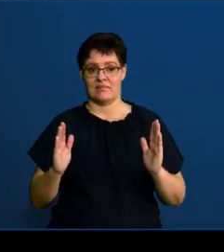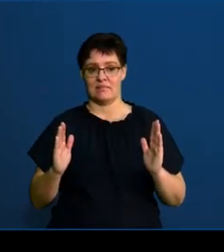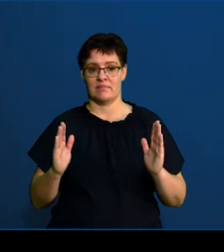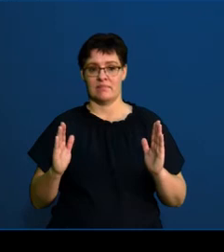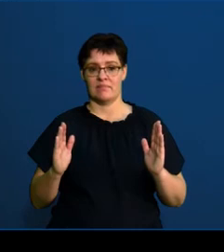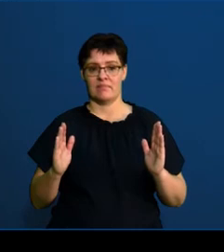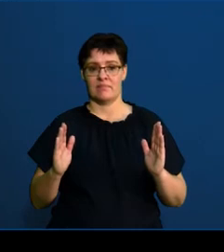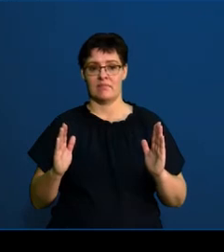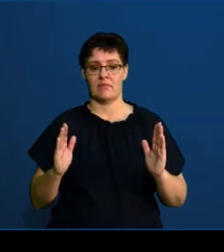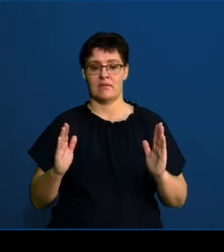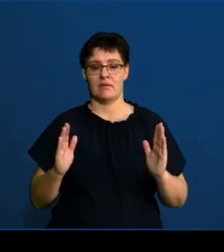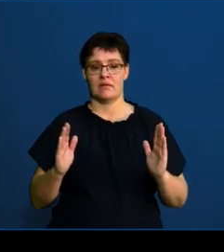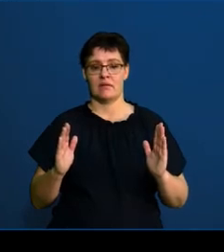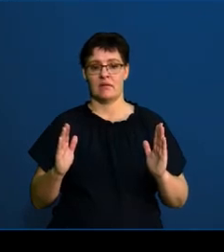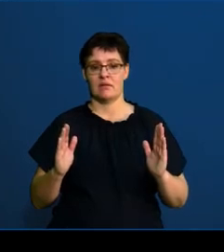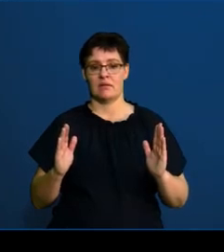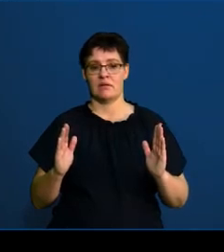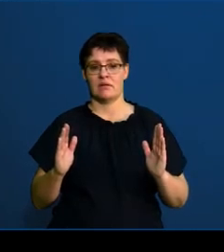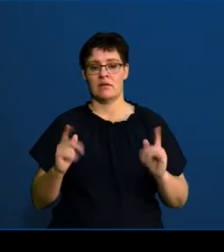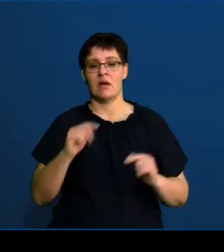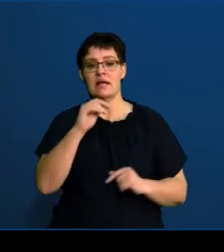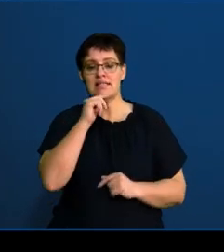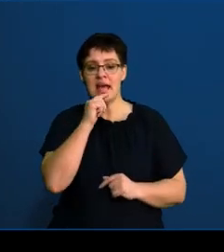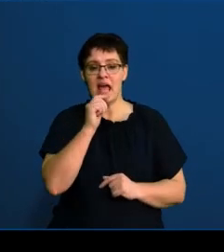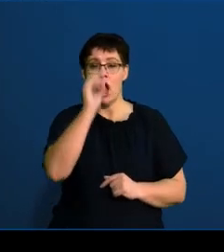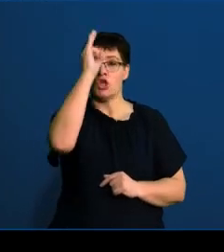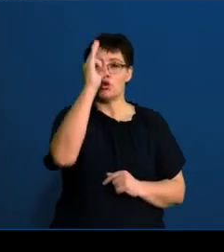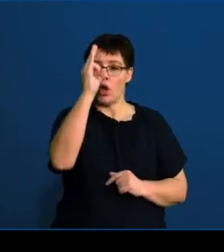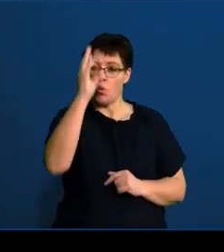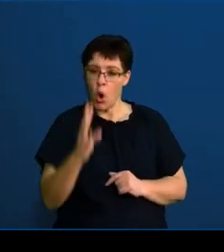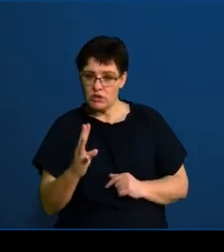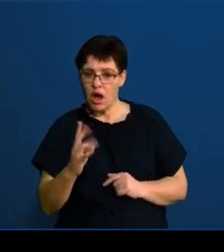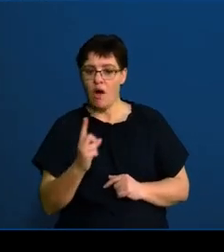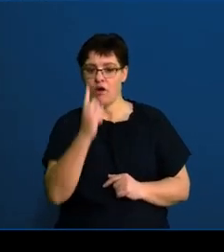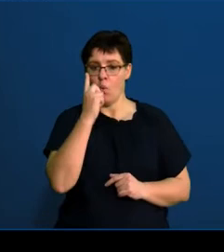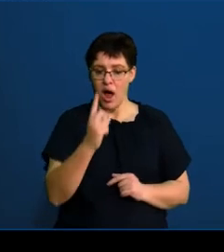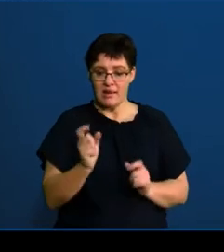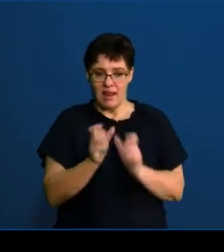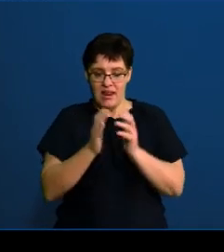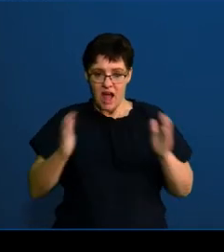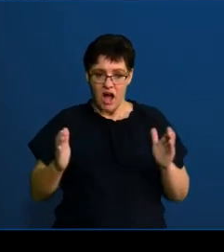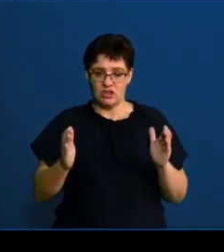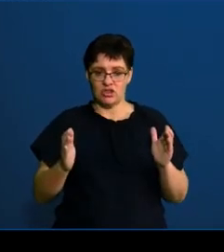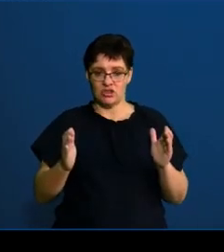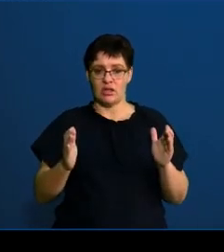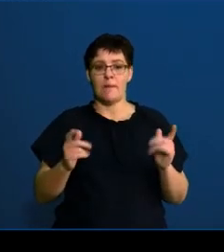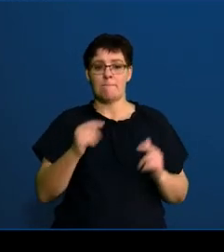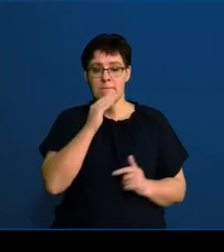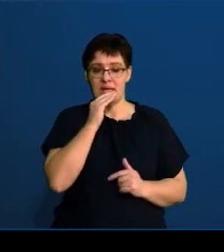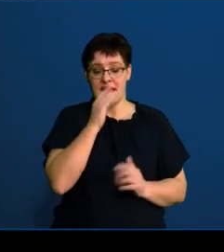Okay. Equals 3/4 of the width of 1 large pane. So if I take